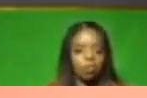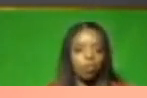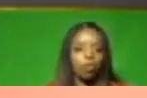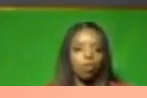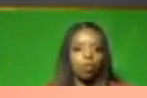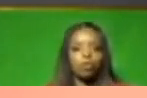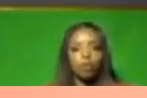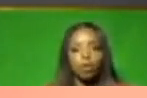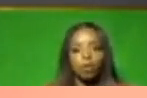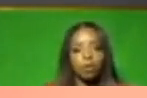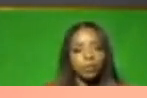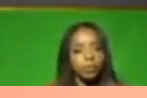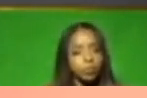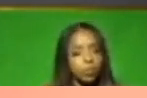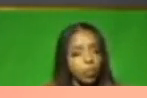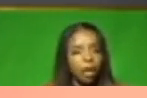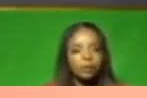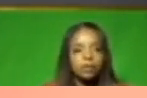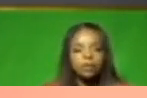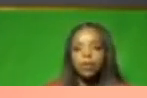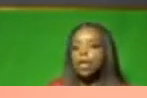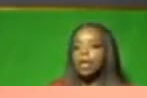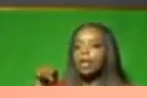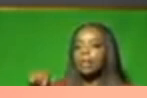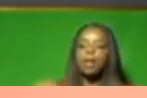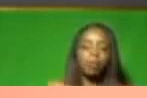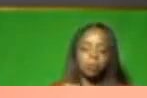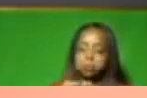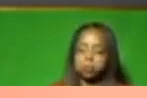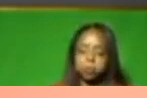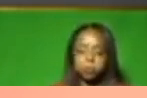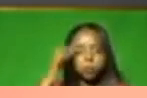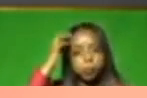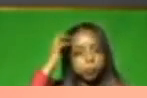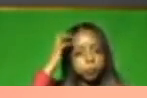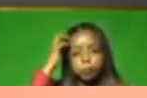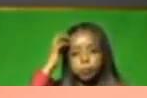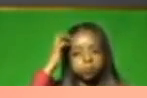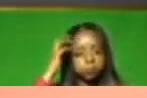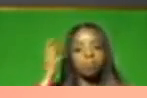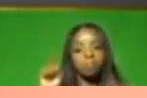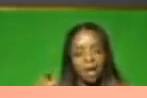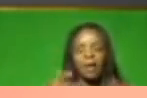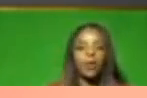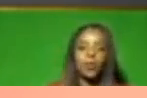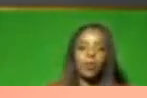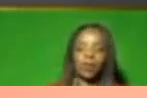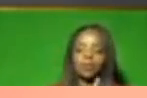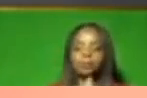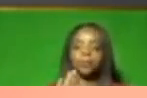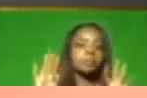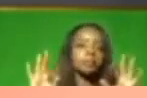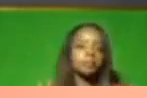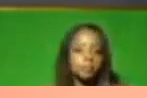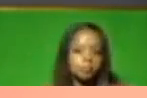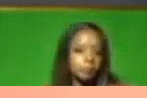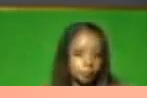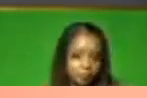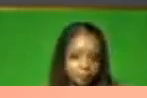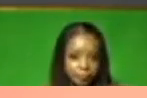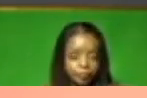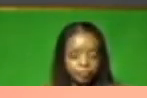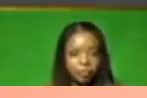of connectivity that we would like to see for a middle-income country like ours. We have